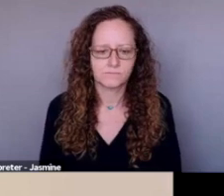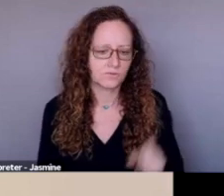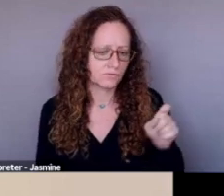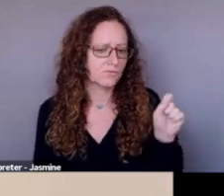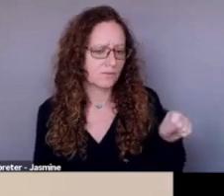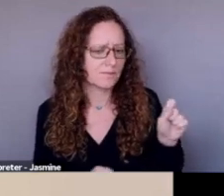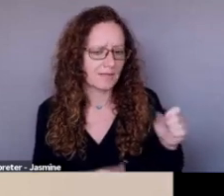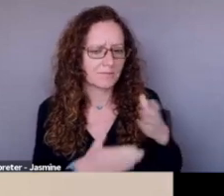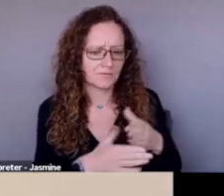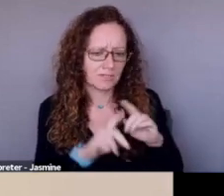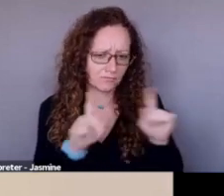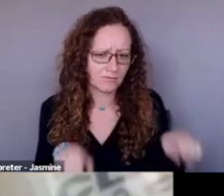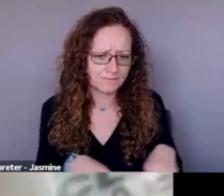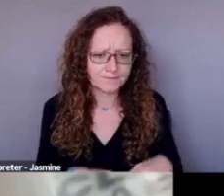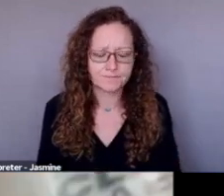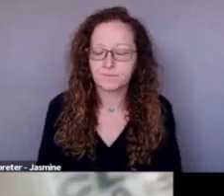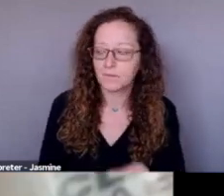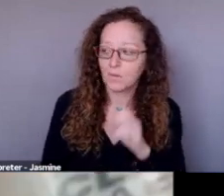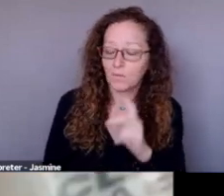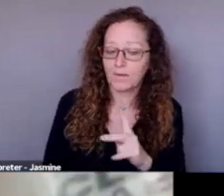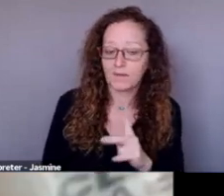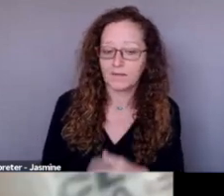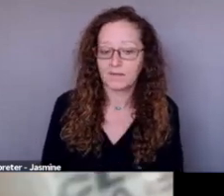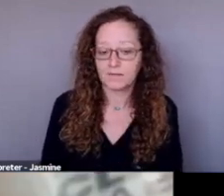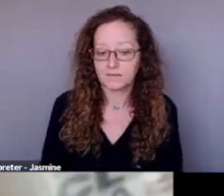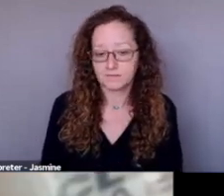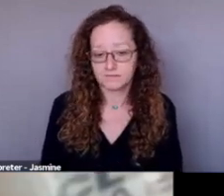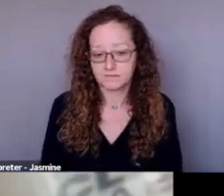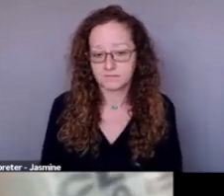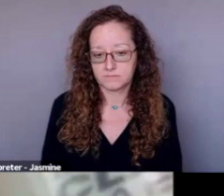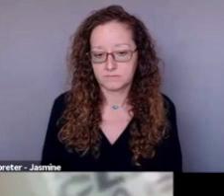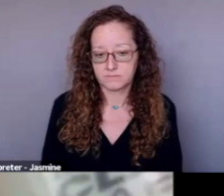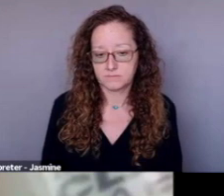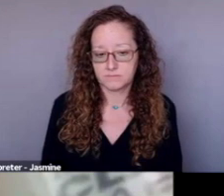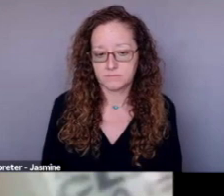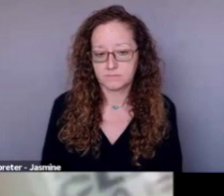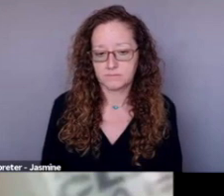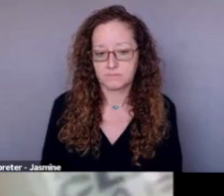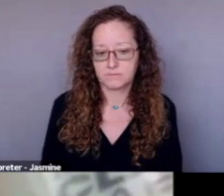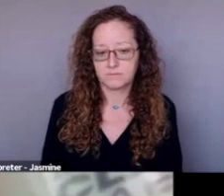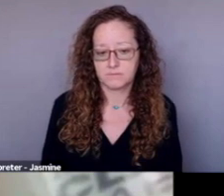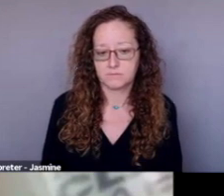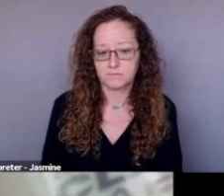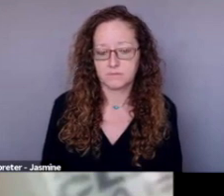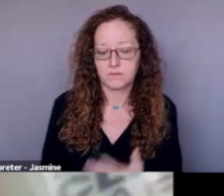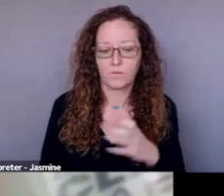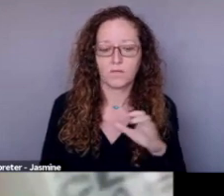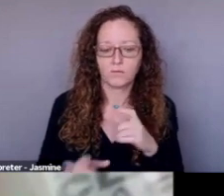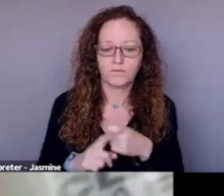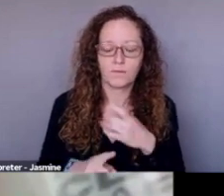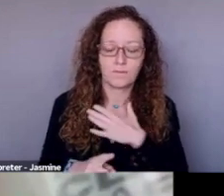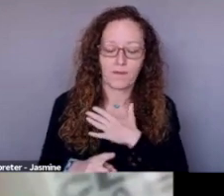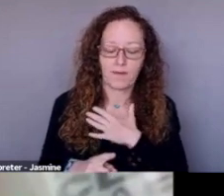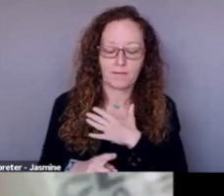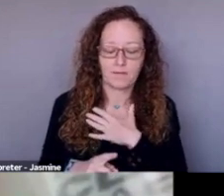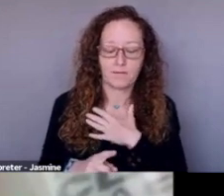screen share. Okay, so I wanted to do it from my okay.